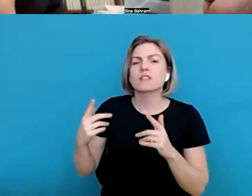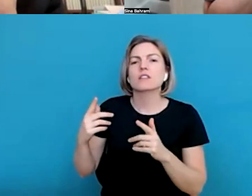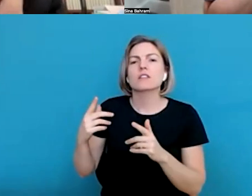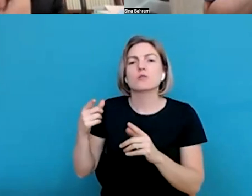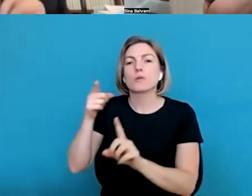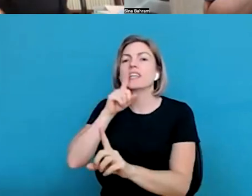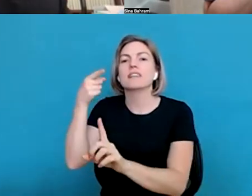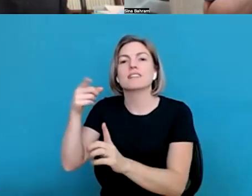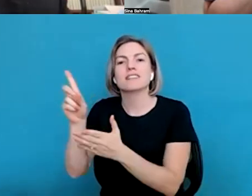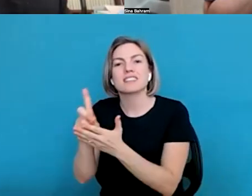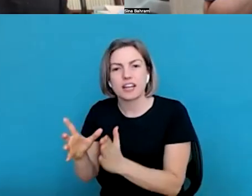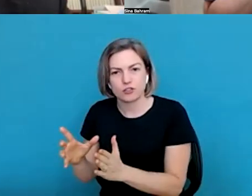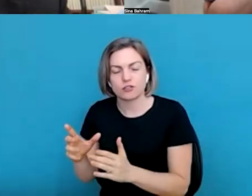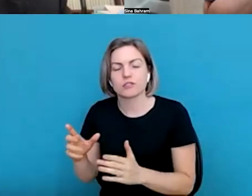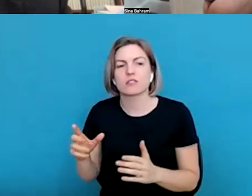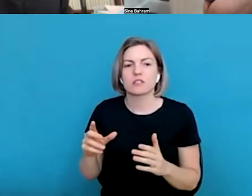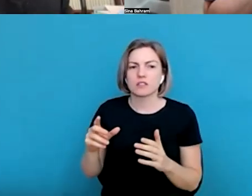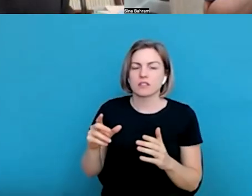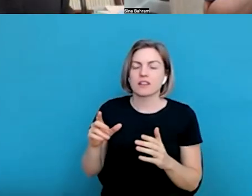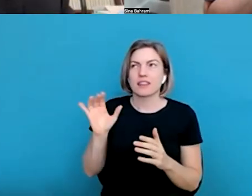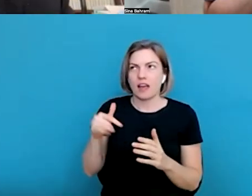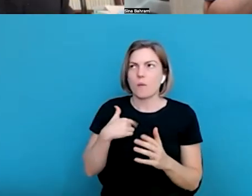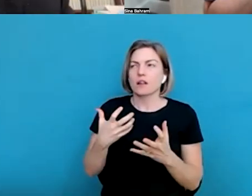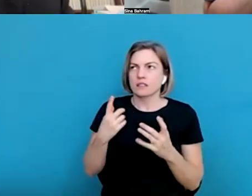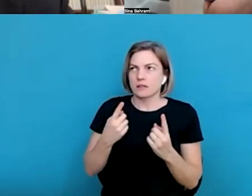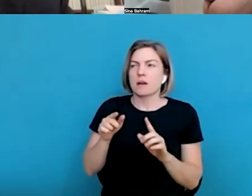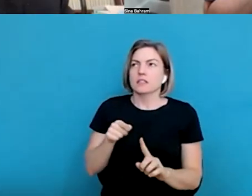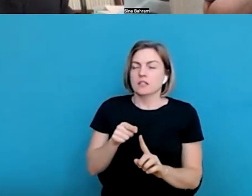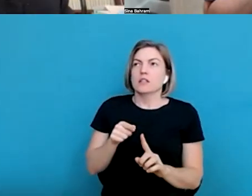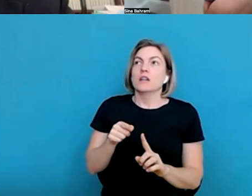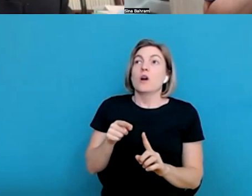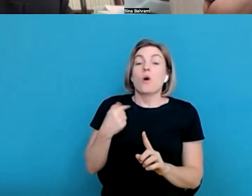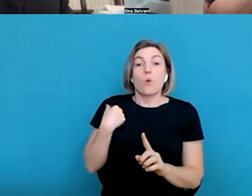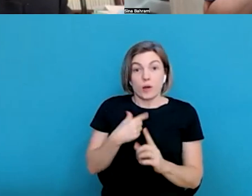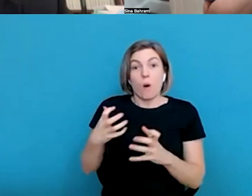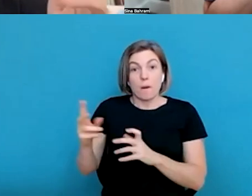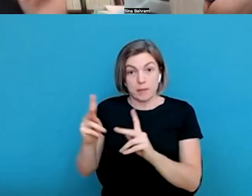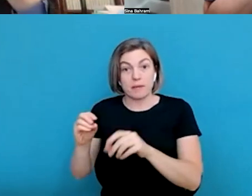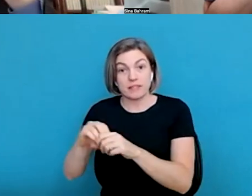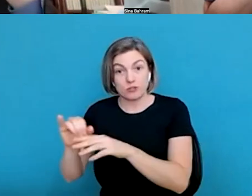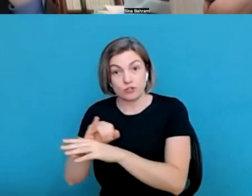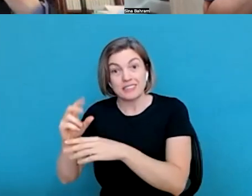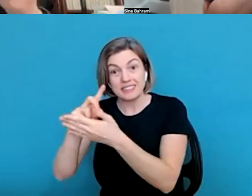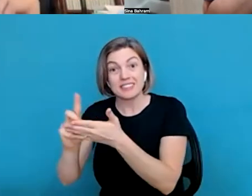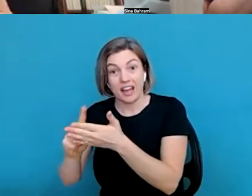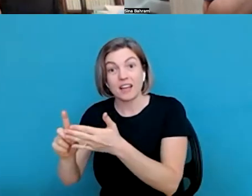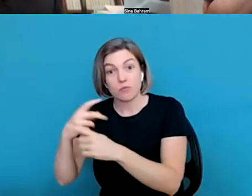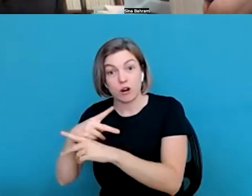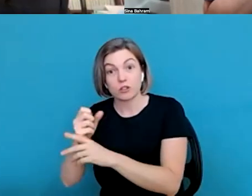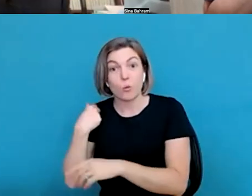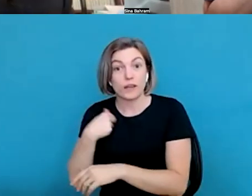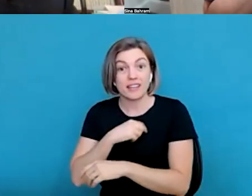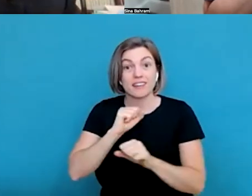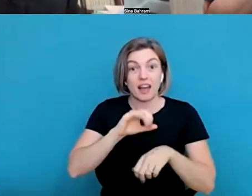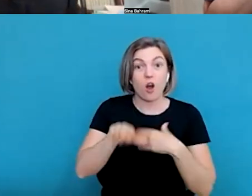me. We want people in industry to be designing their products so we can all use them. So what does that